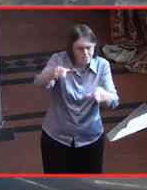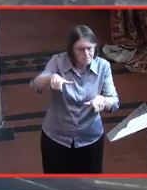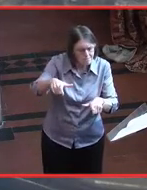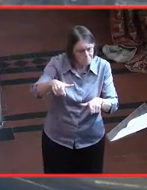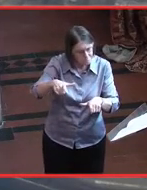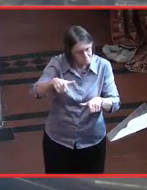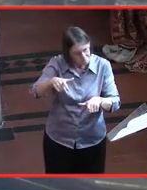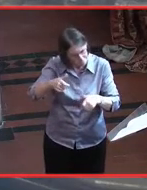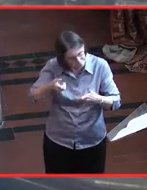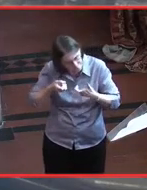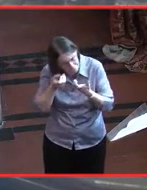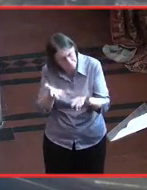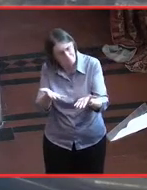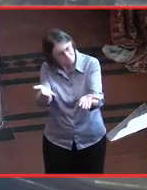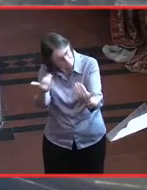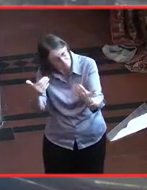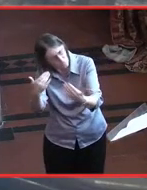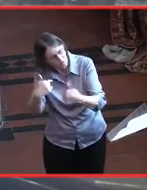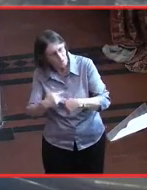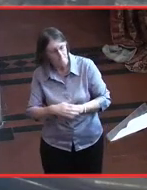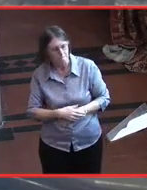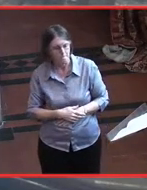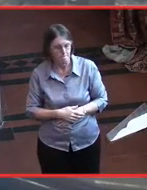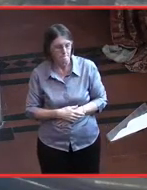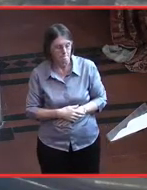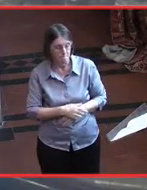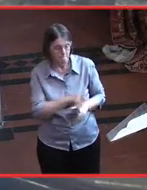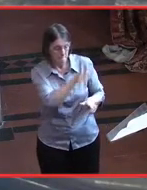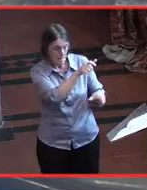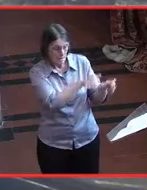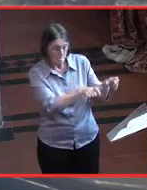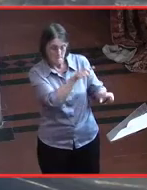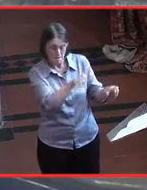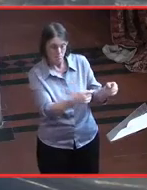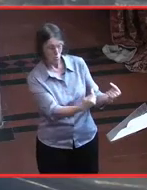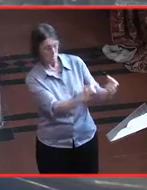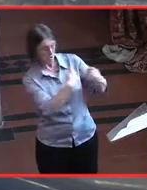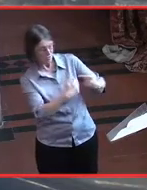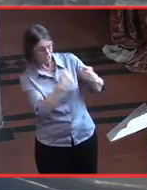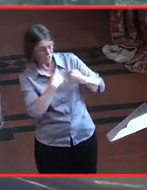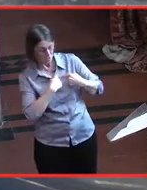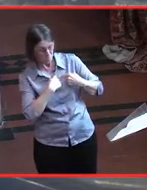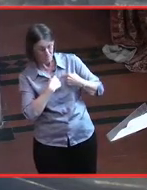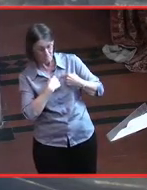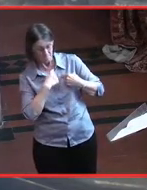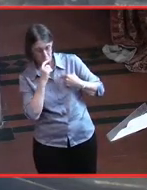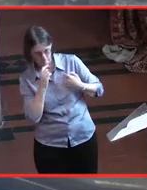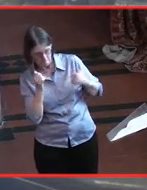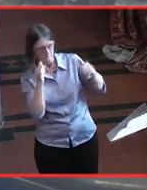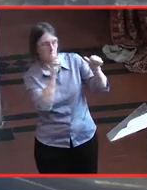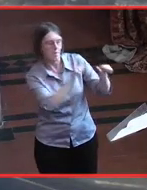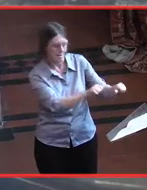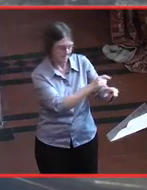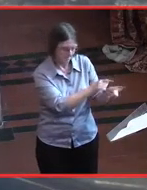Bless those who persecute you. Bless and do not curse them.